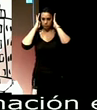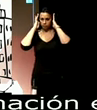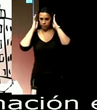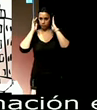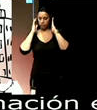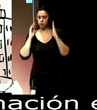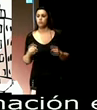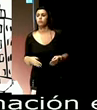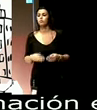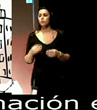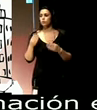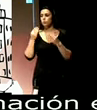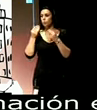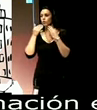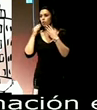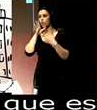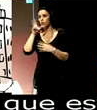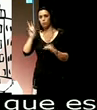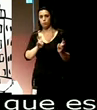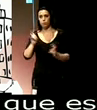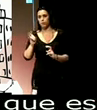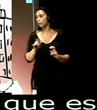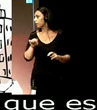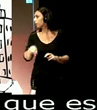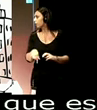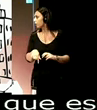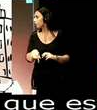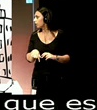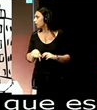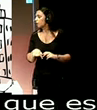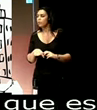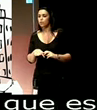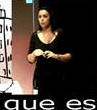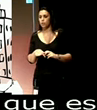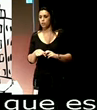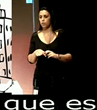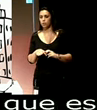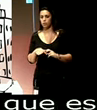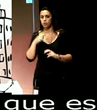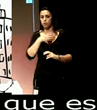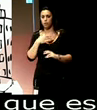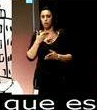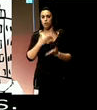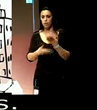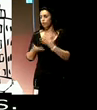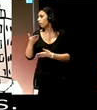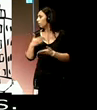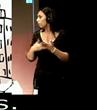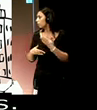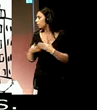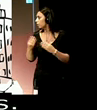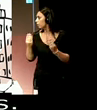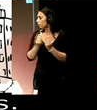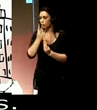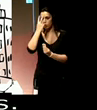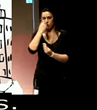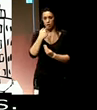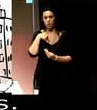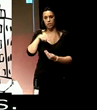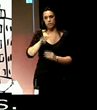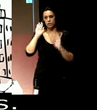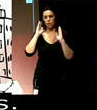Muchas gracias para... Thank you very much for being here. Thank you for the organizer, ONCE.